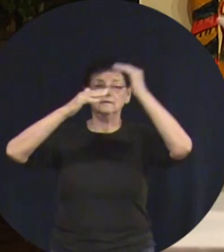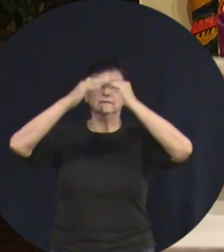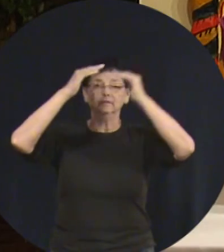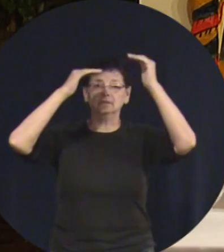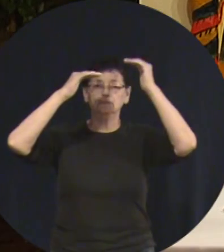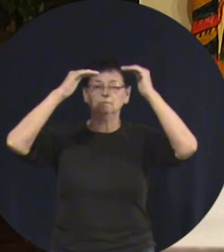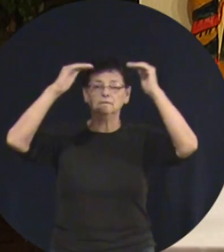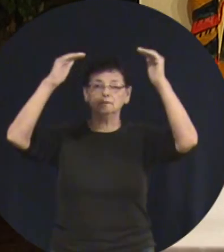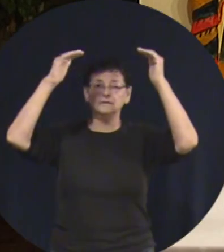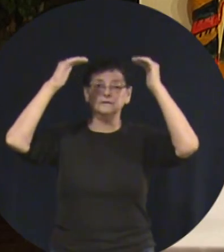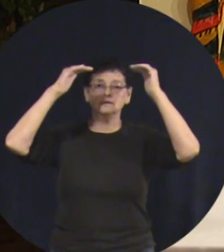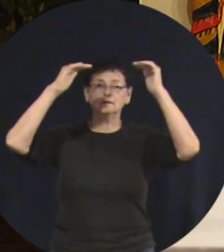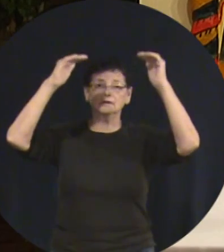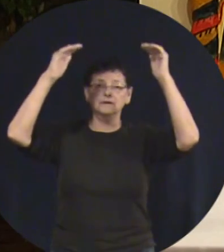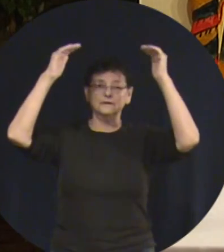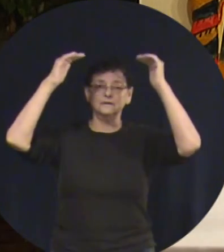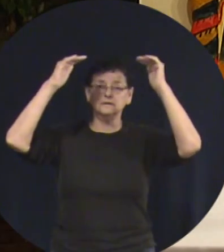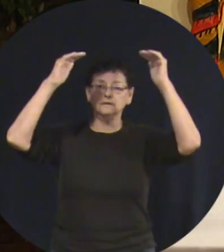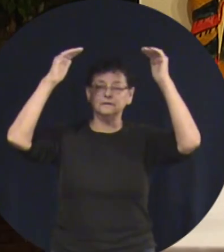Hosanna in the